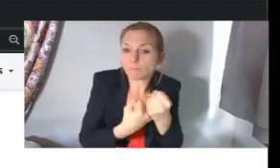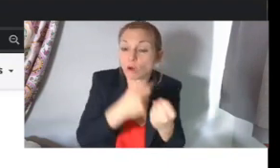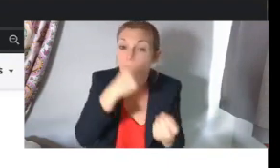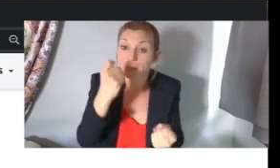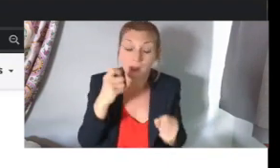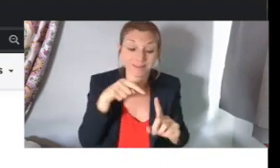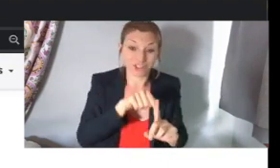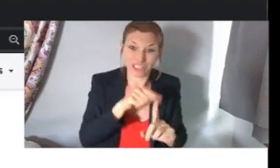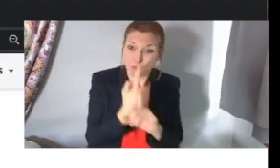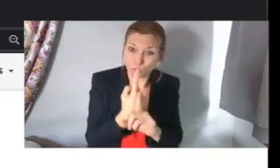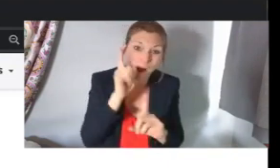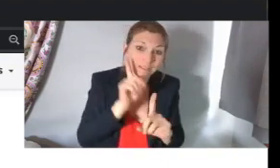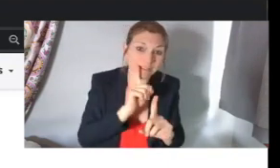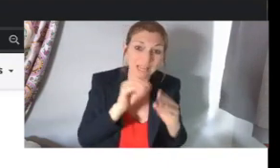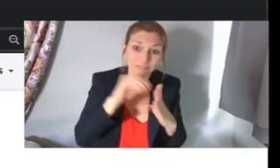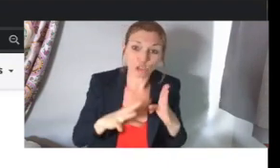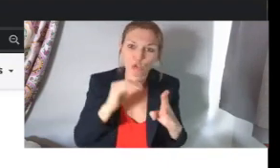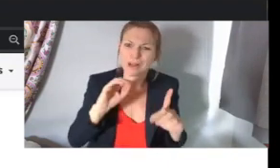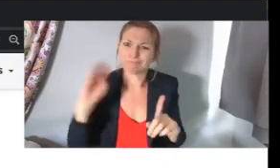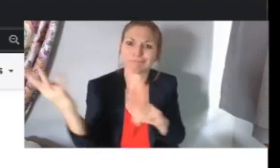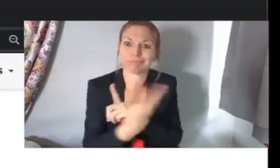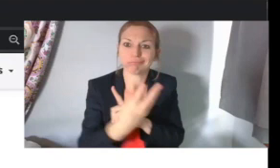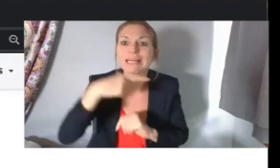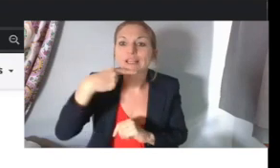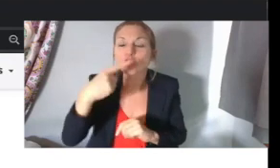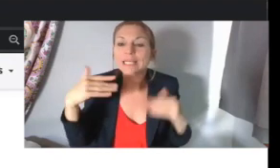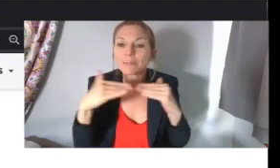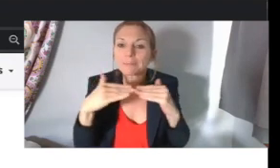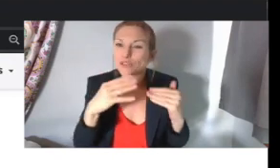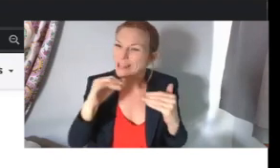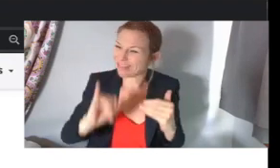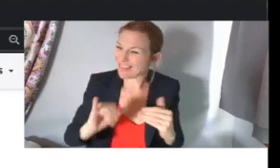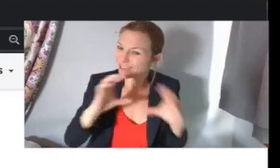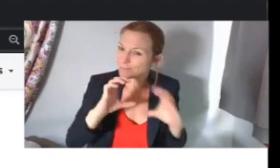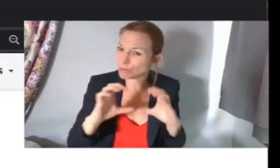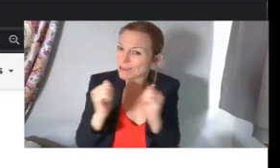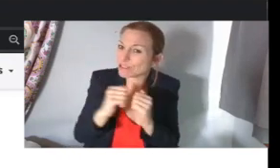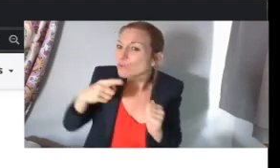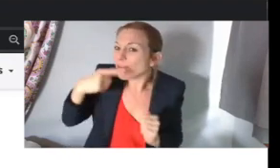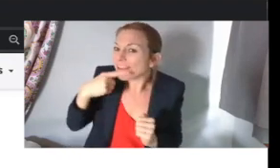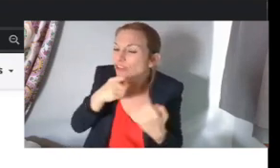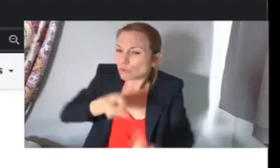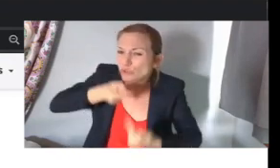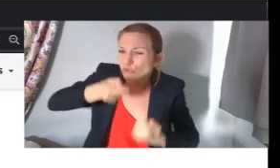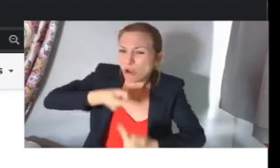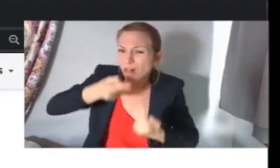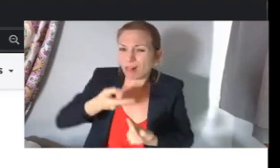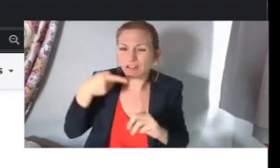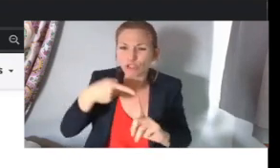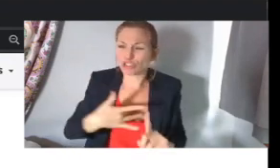hearing peers, Wendy often struggled to communicate with her hearing peers and did not feel like she had a strong social support